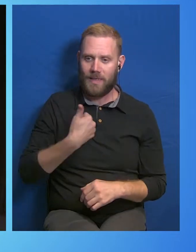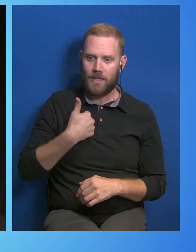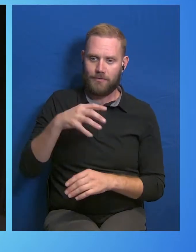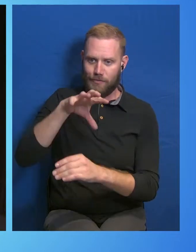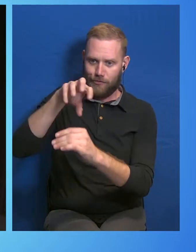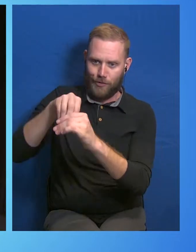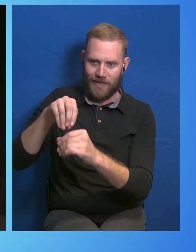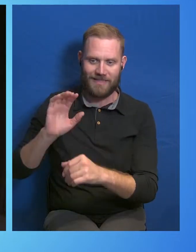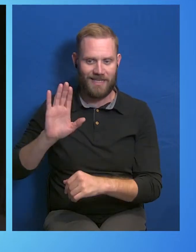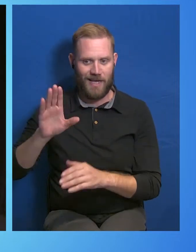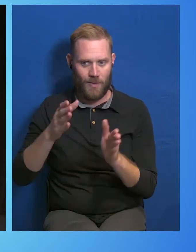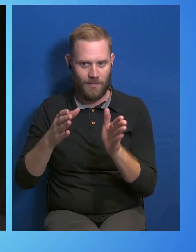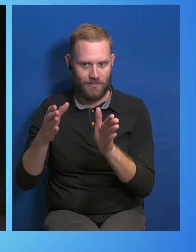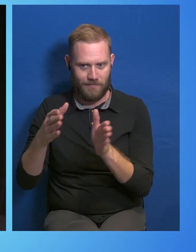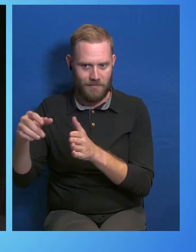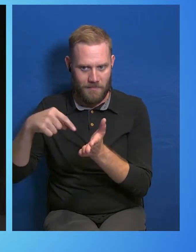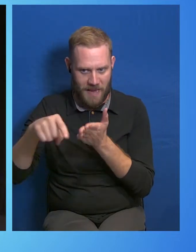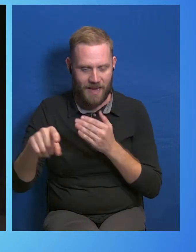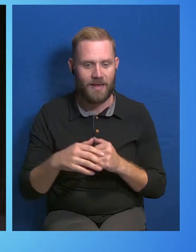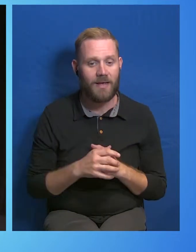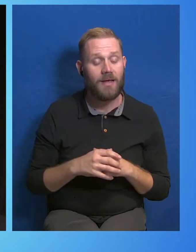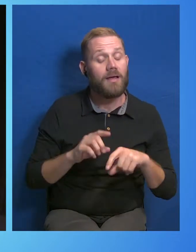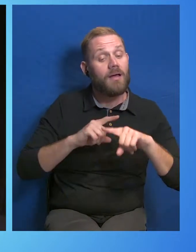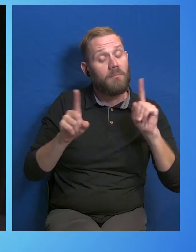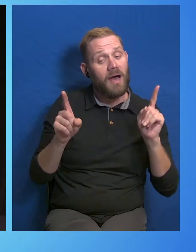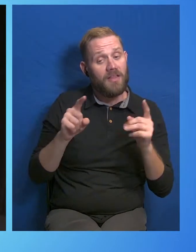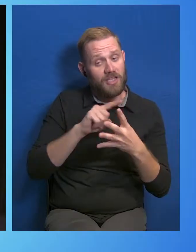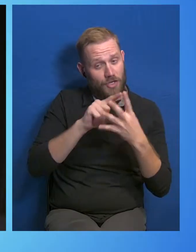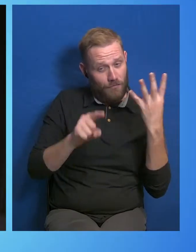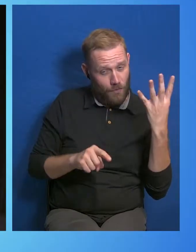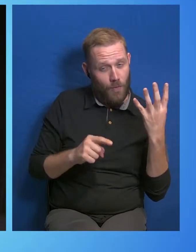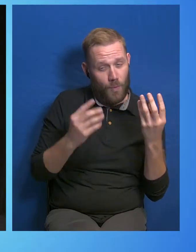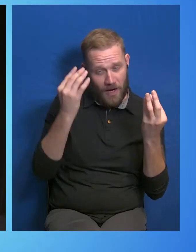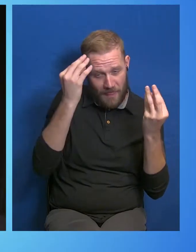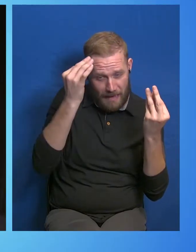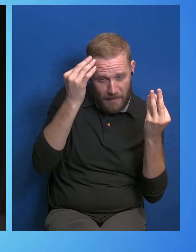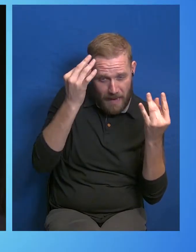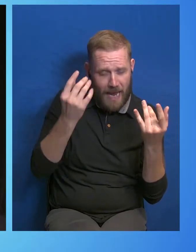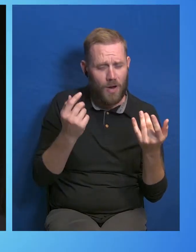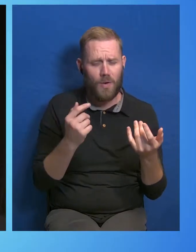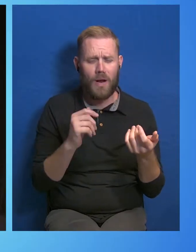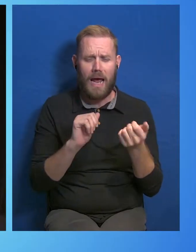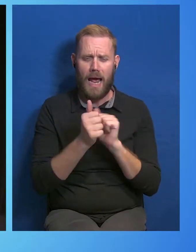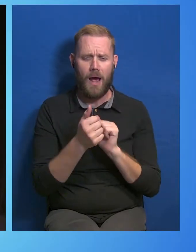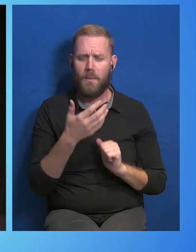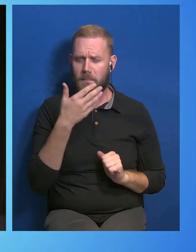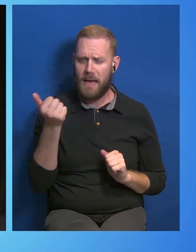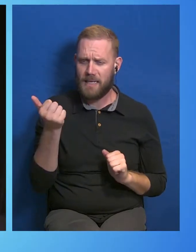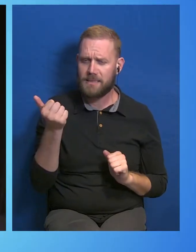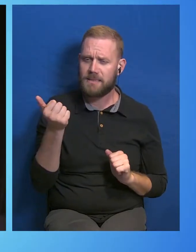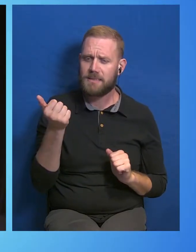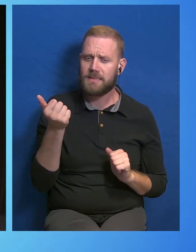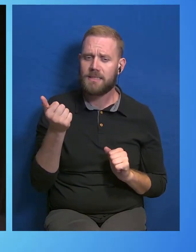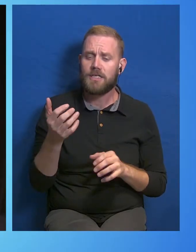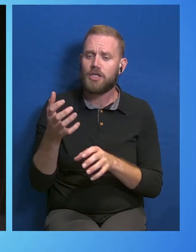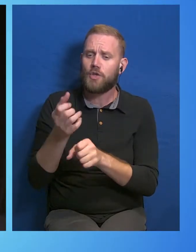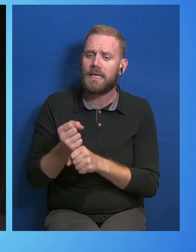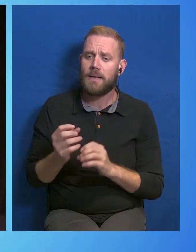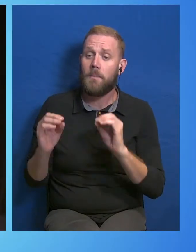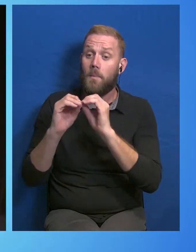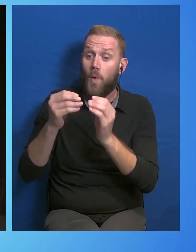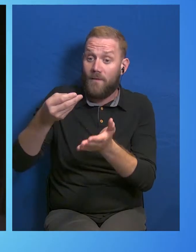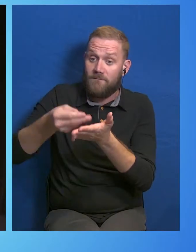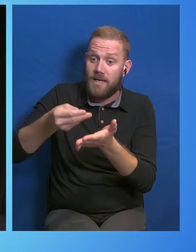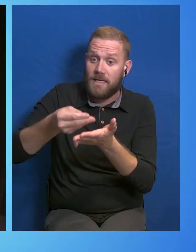four ideas that we have had in order to try to figure out how to get additional